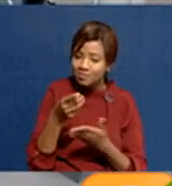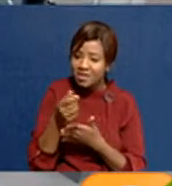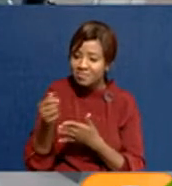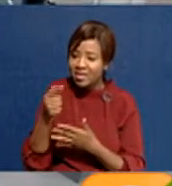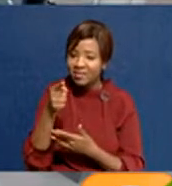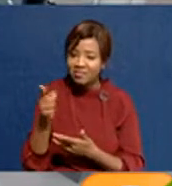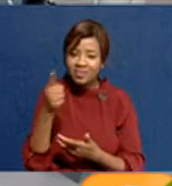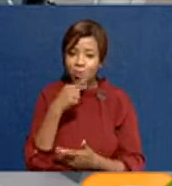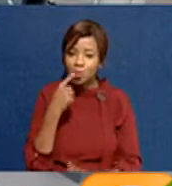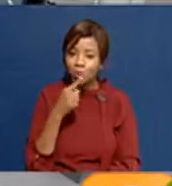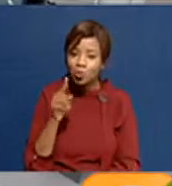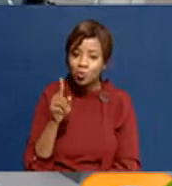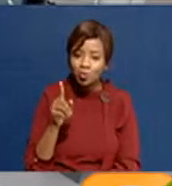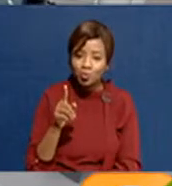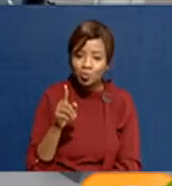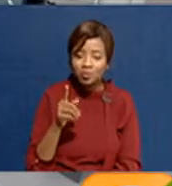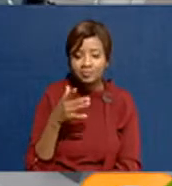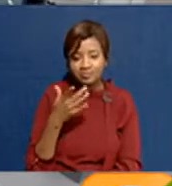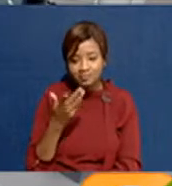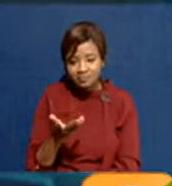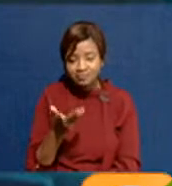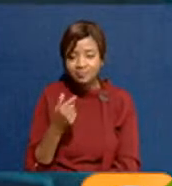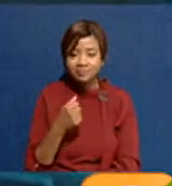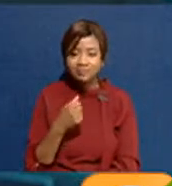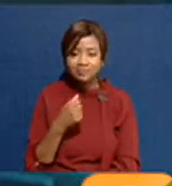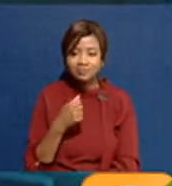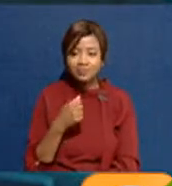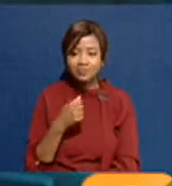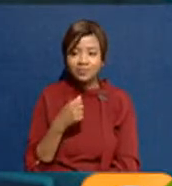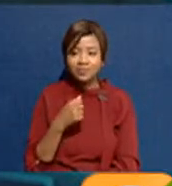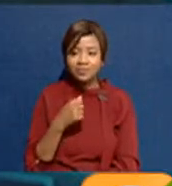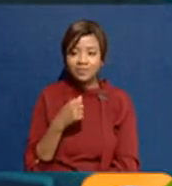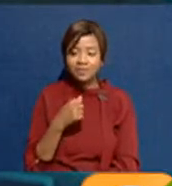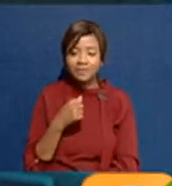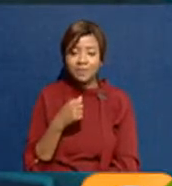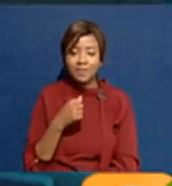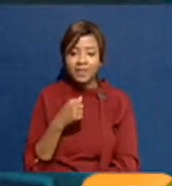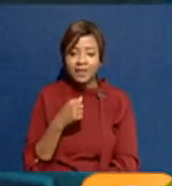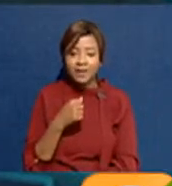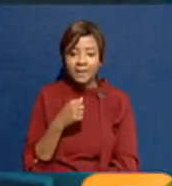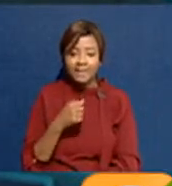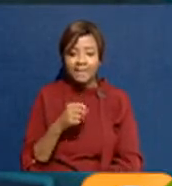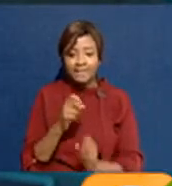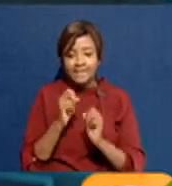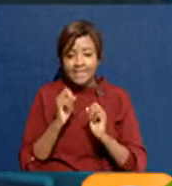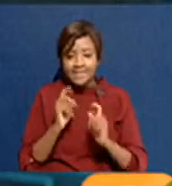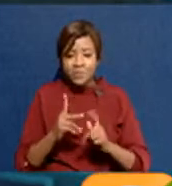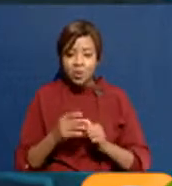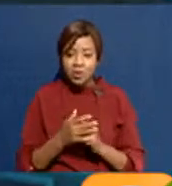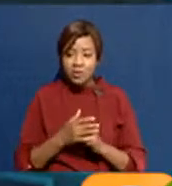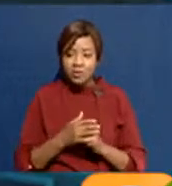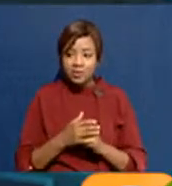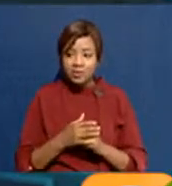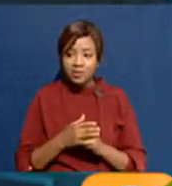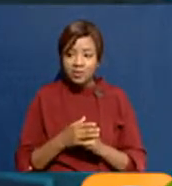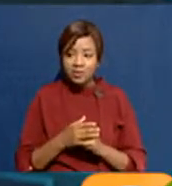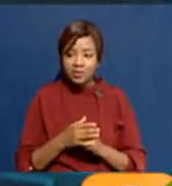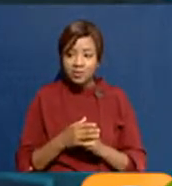Yeah. And not only that, now that we are talking about funding the